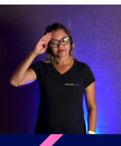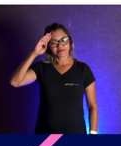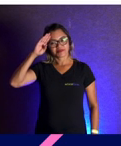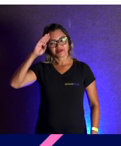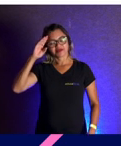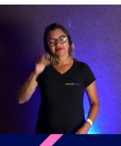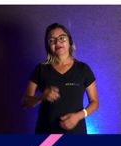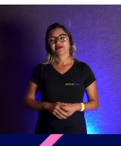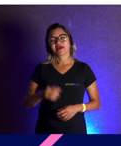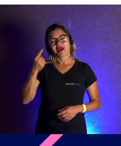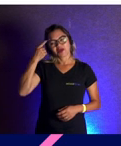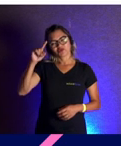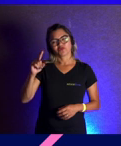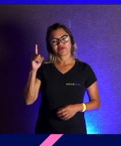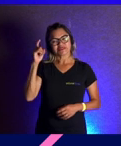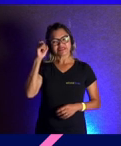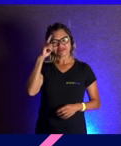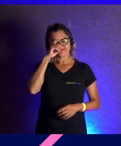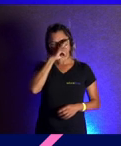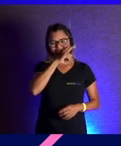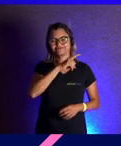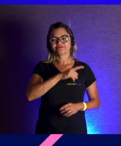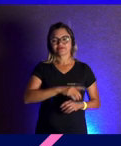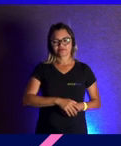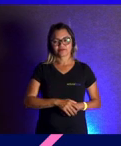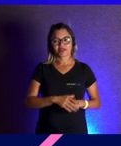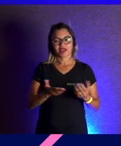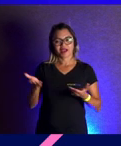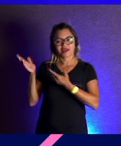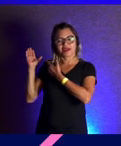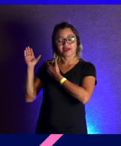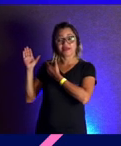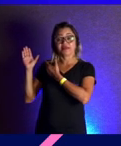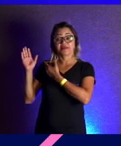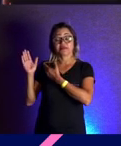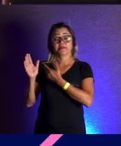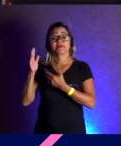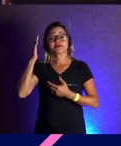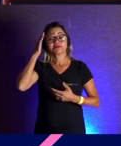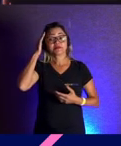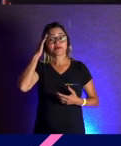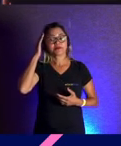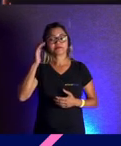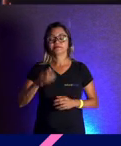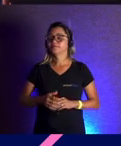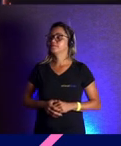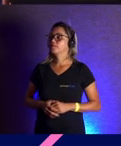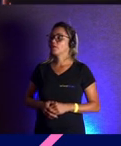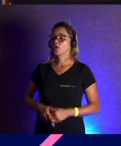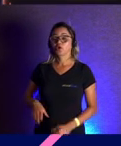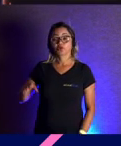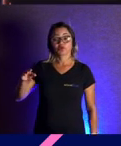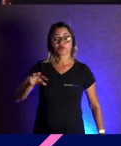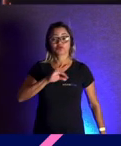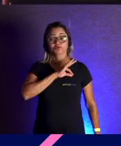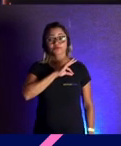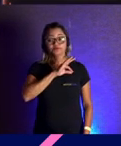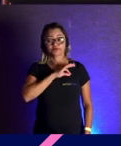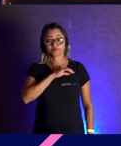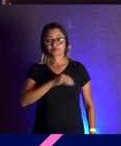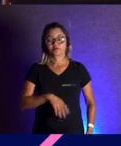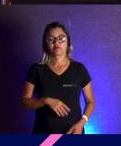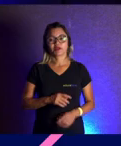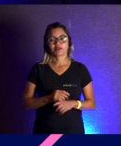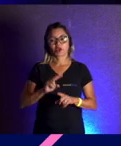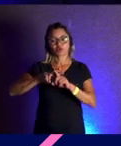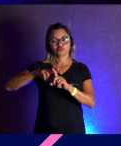took many, many more people, almost twice as many as the FARC. Now, when you add the other guerrillas and the other end, it's a little different, but just comparing paramilitaries